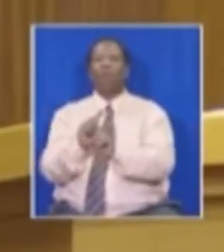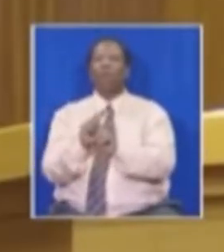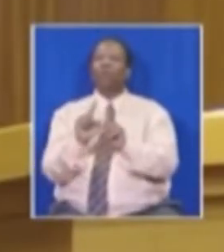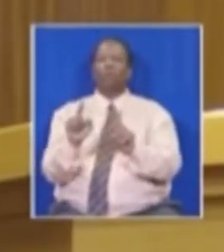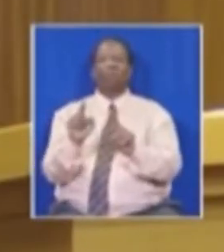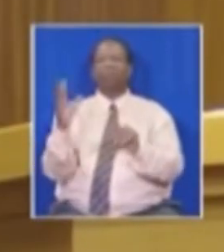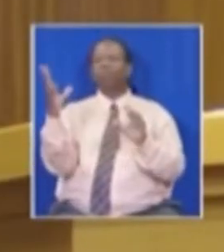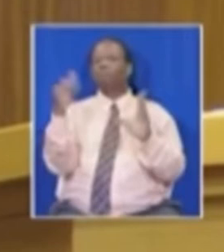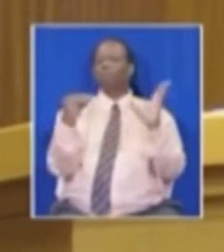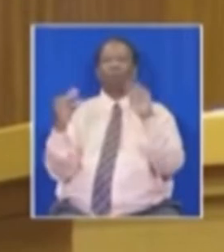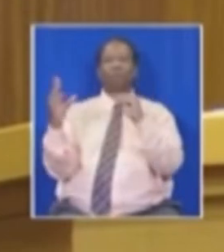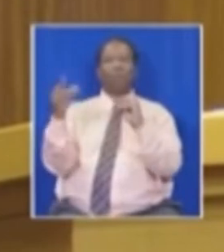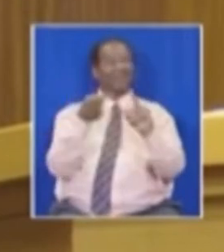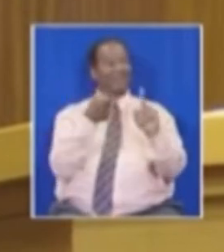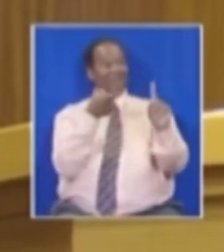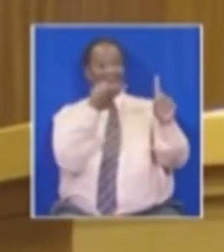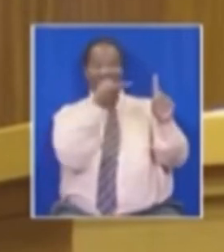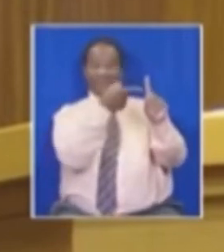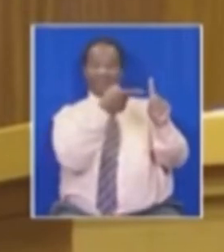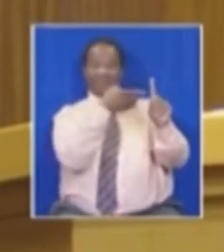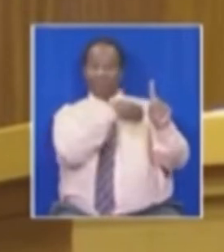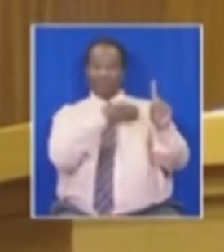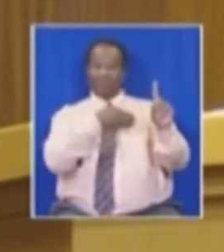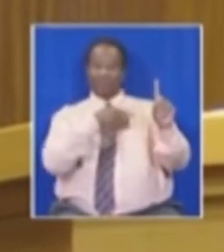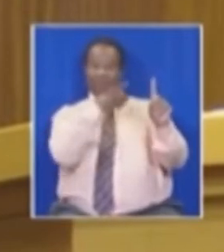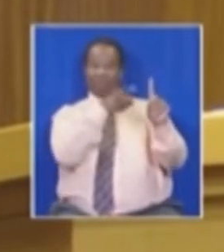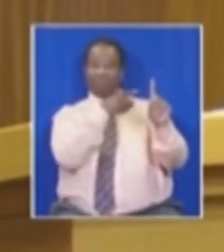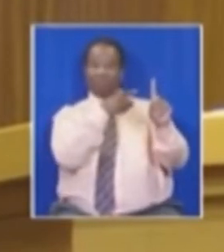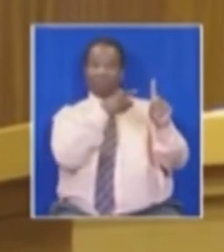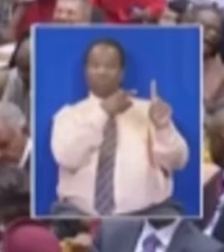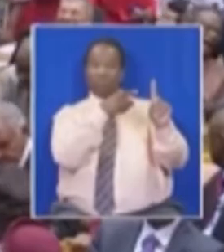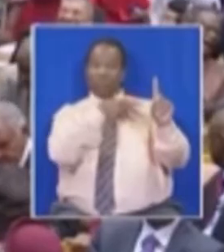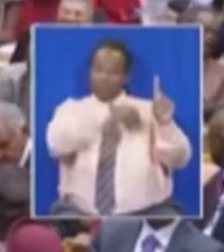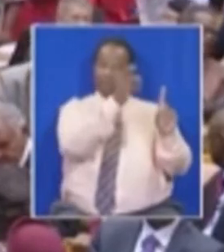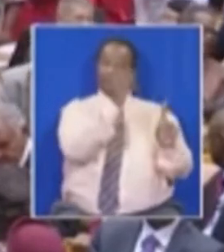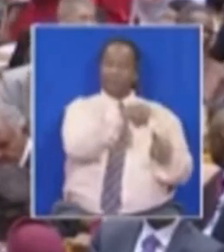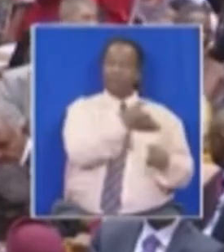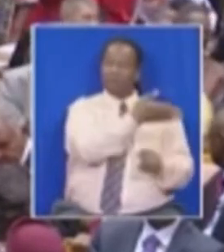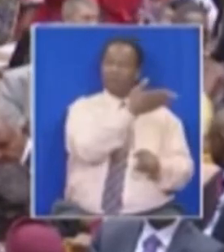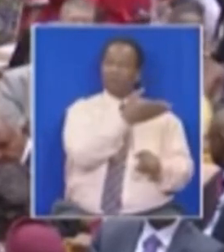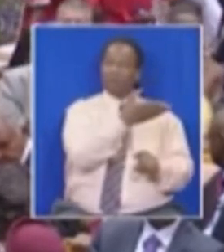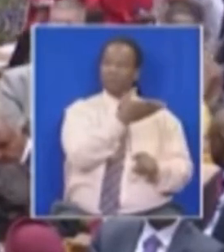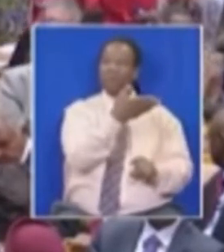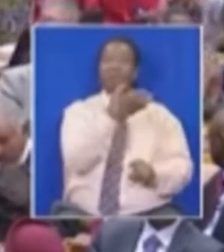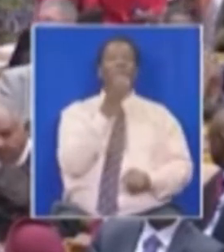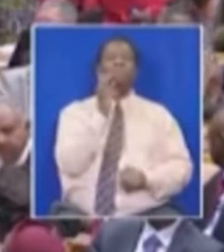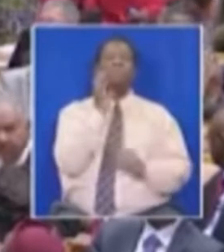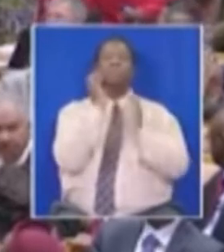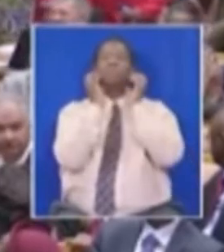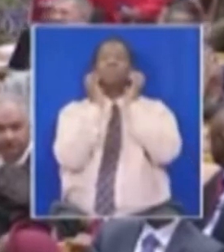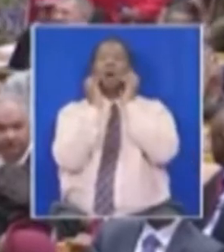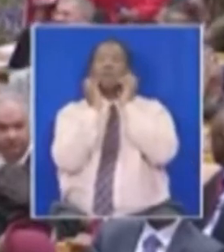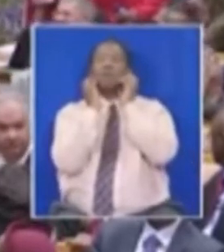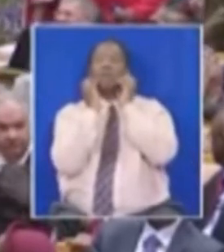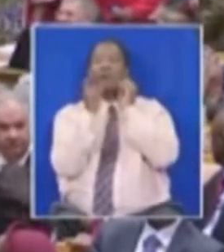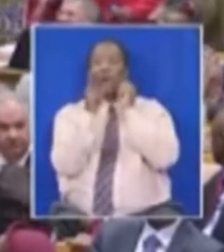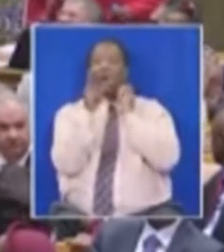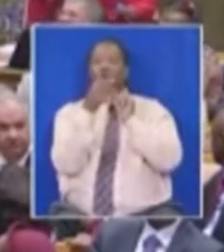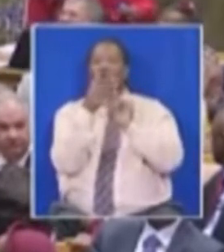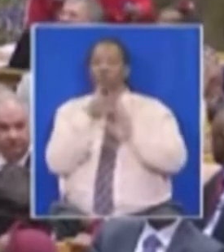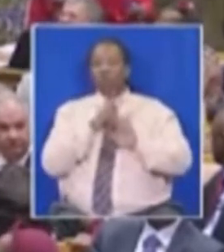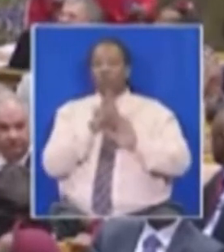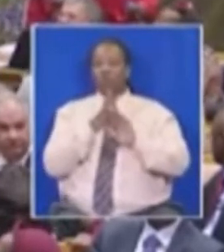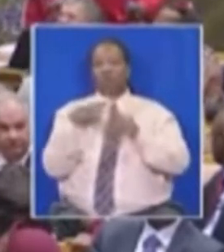must leave the house. Zuma Honorable the Malema, house. You are the one who's not prepared to go.